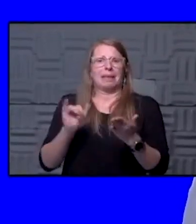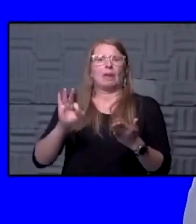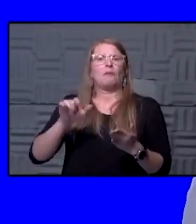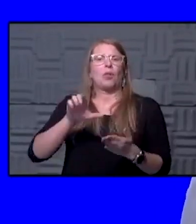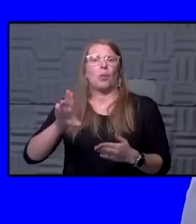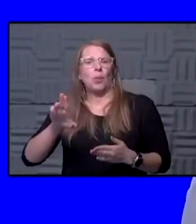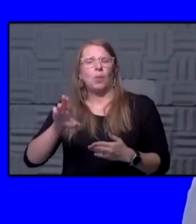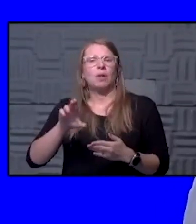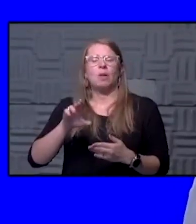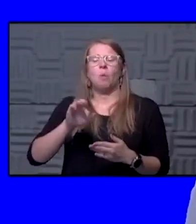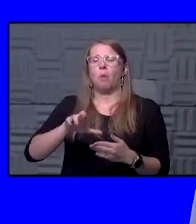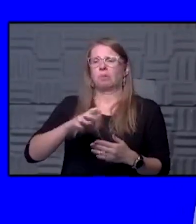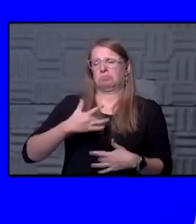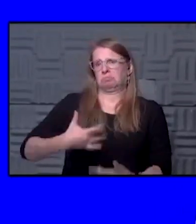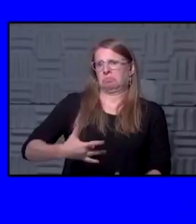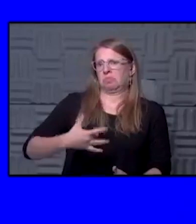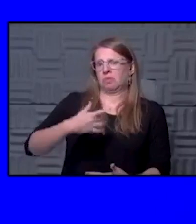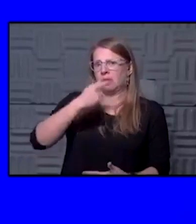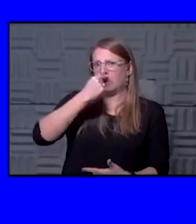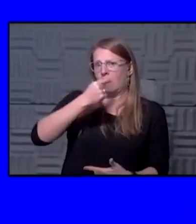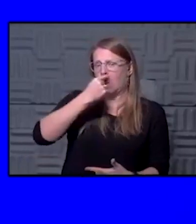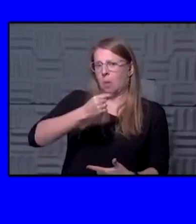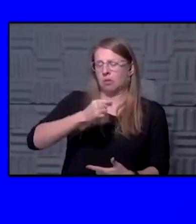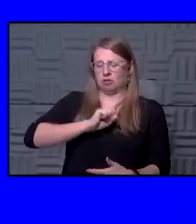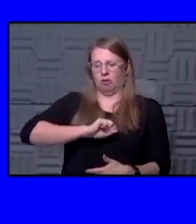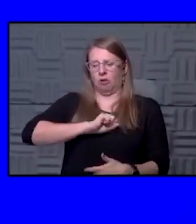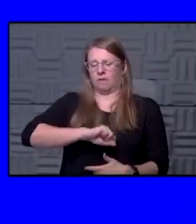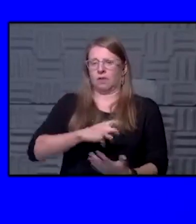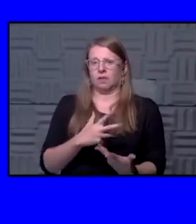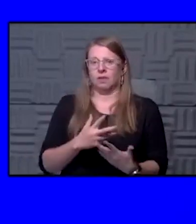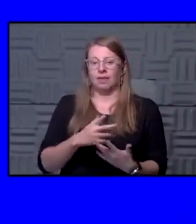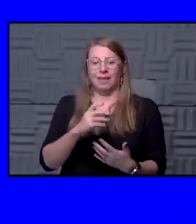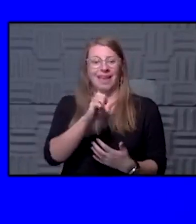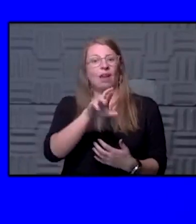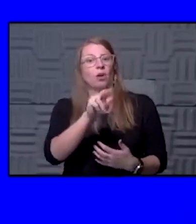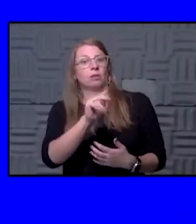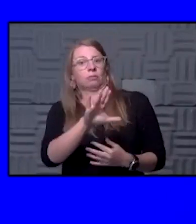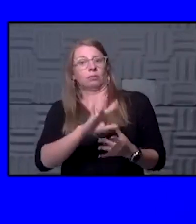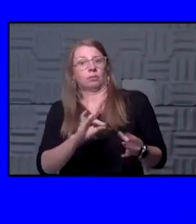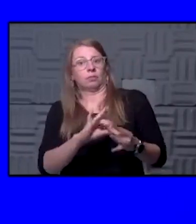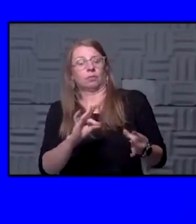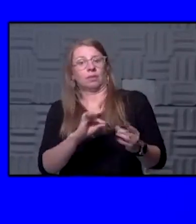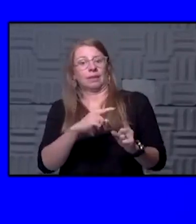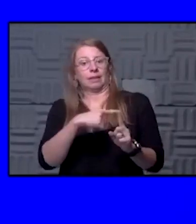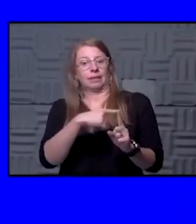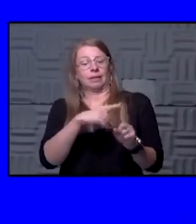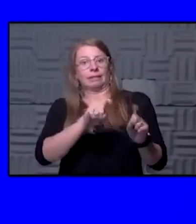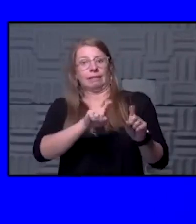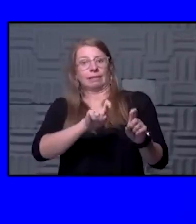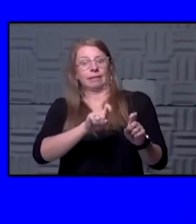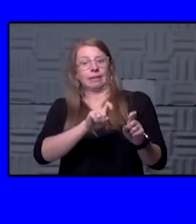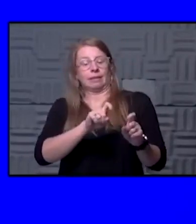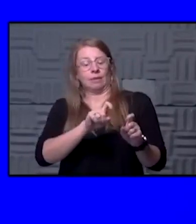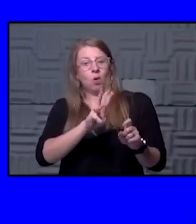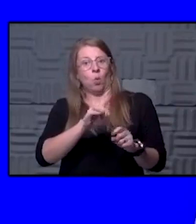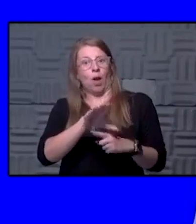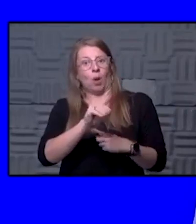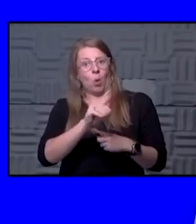influenza, such as the common cough and cold. And to Erin's point initially in her statement about testing that Wyandotte County is